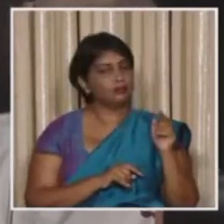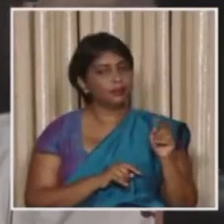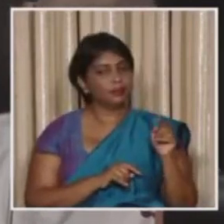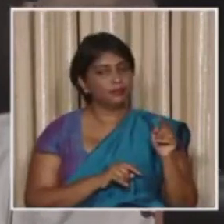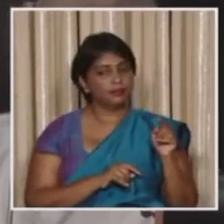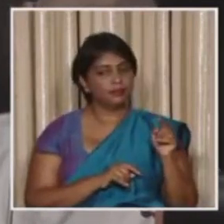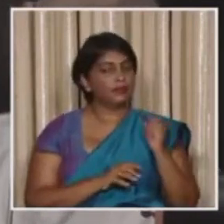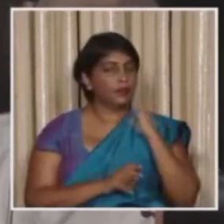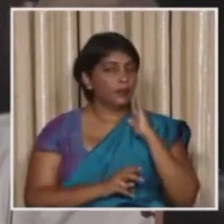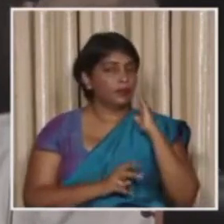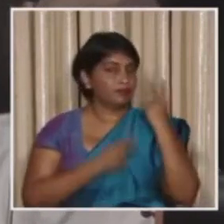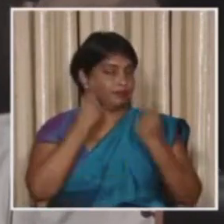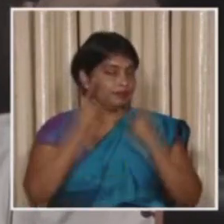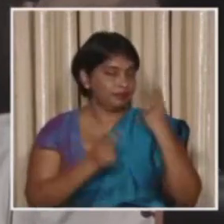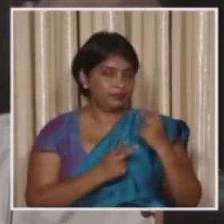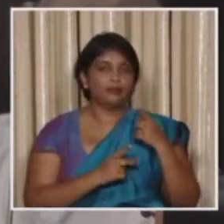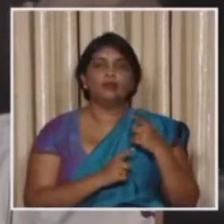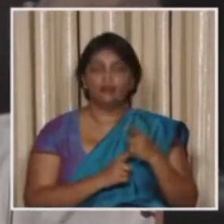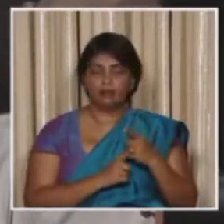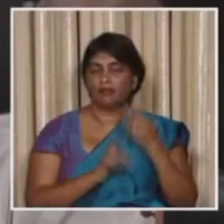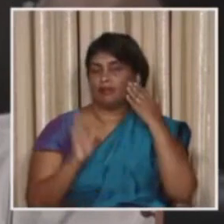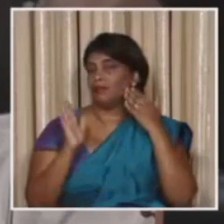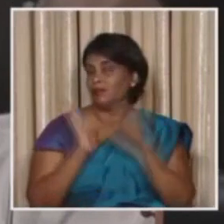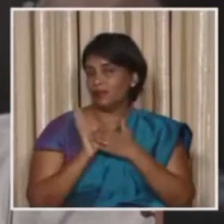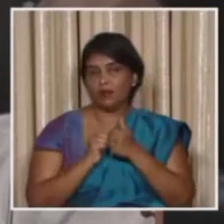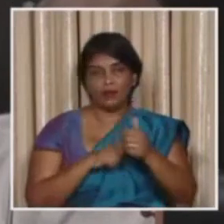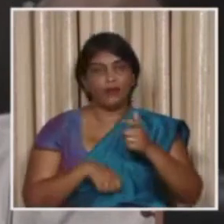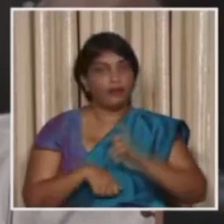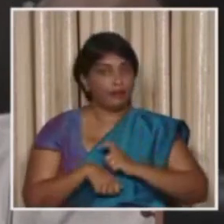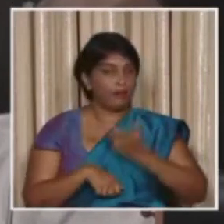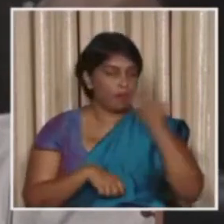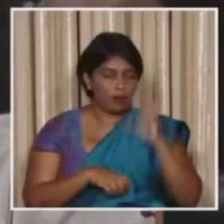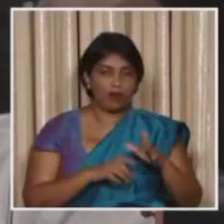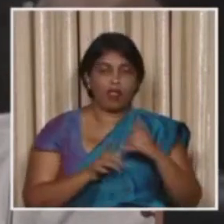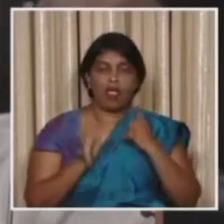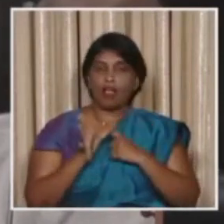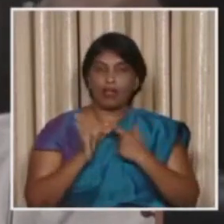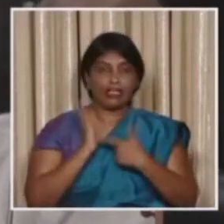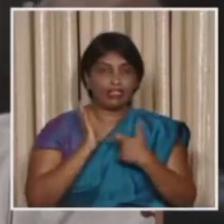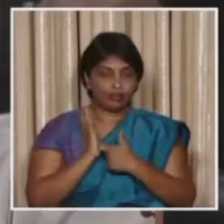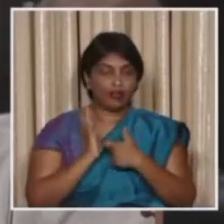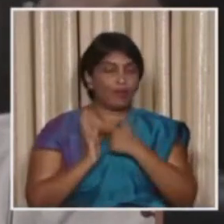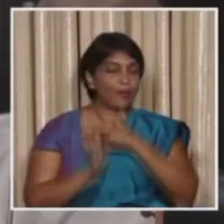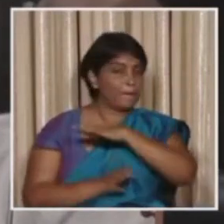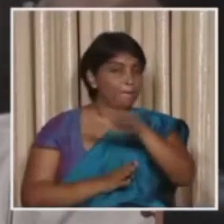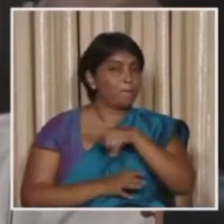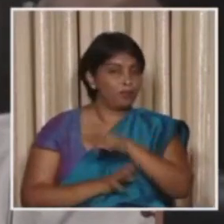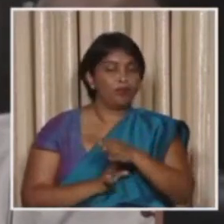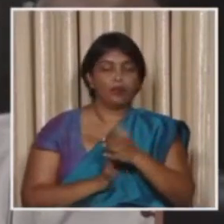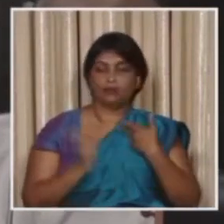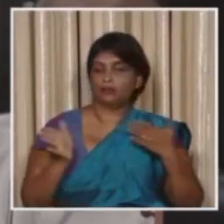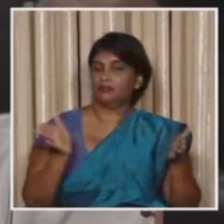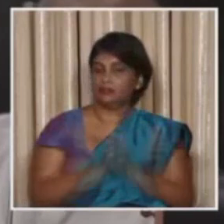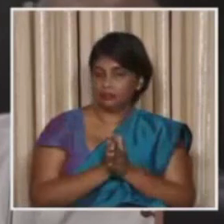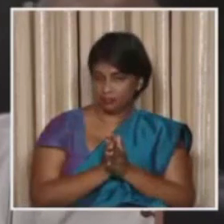to the beach-fronted cities of Batticlo, Arugam Bay and Trincomalee. Cabinet also approved Subana Jurong to cover planning